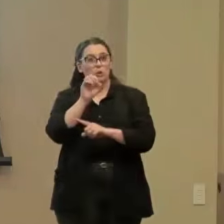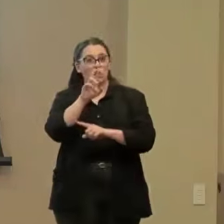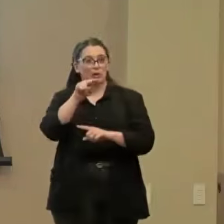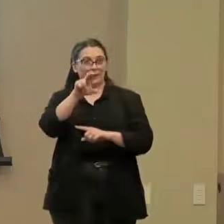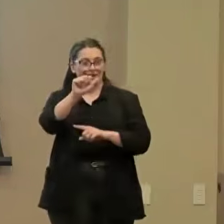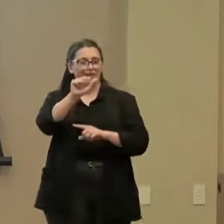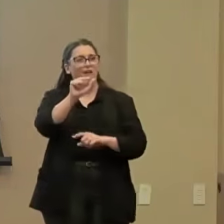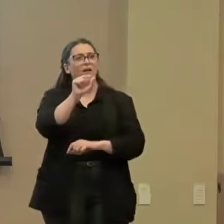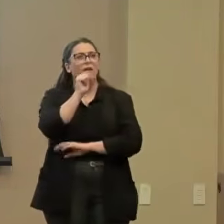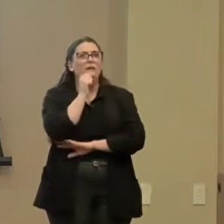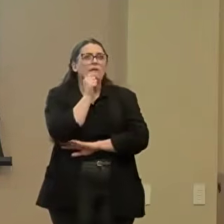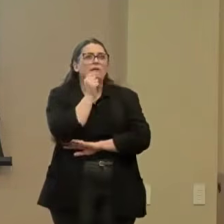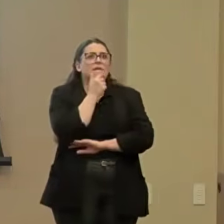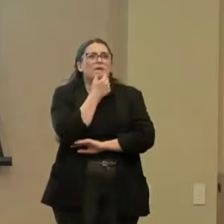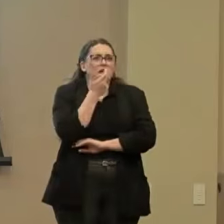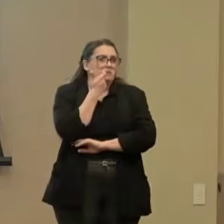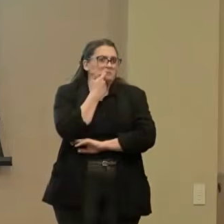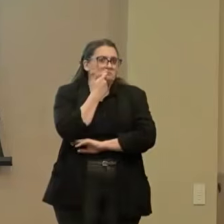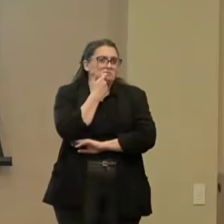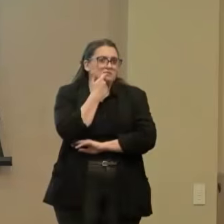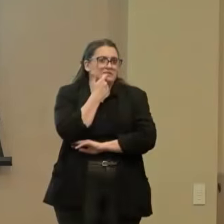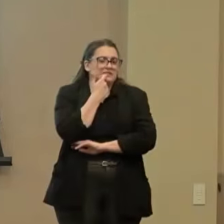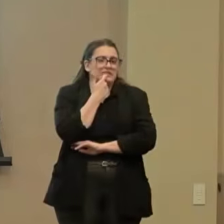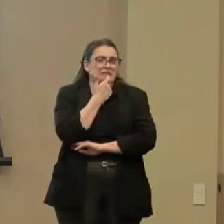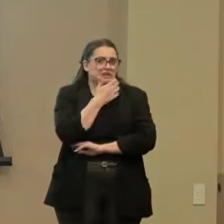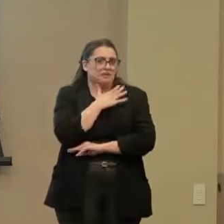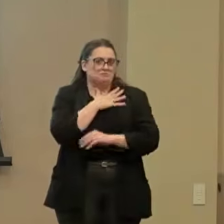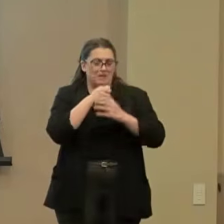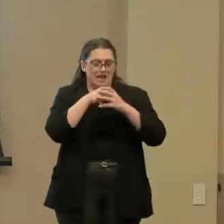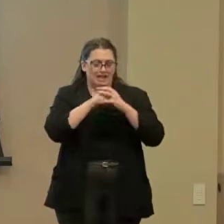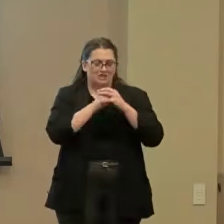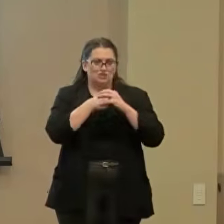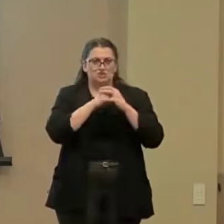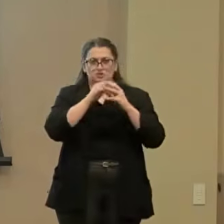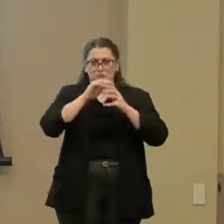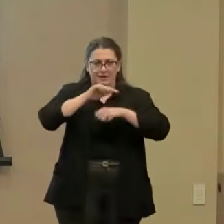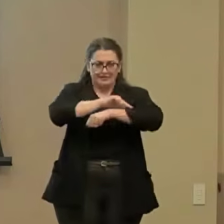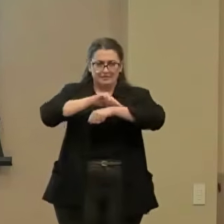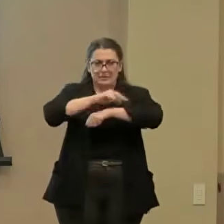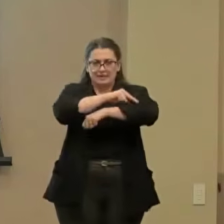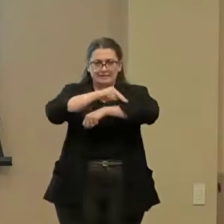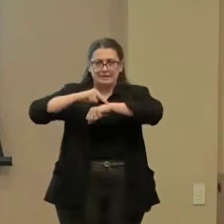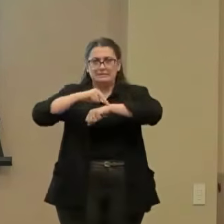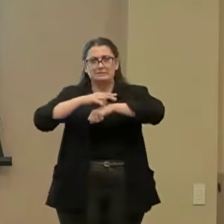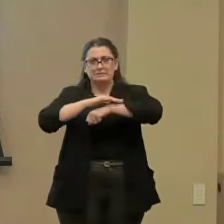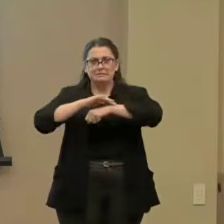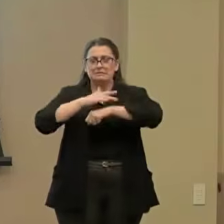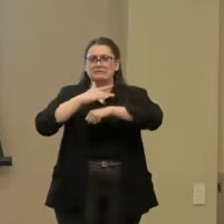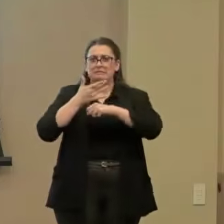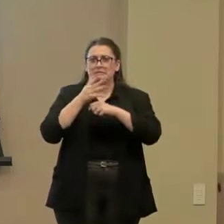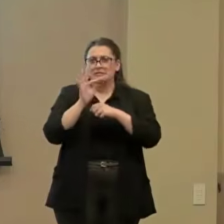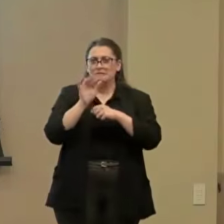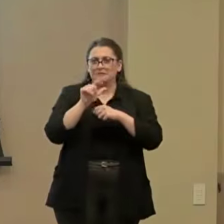I would say, I don't know, recently I felt like my joints have been flaring more than usual, but that could be, again,